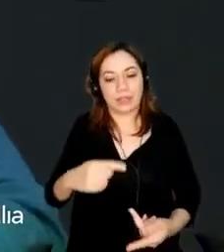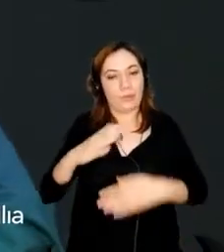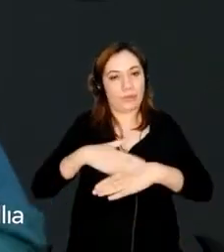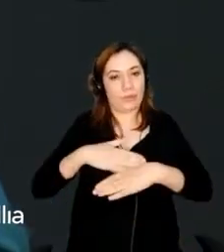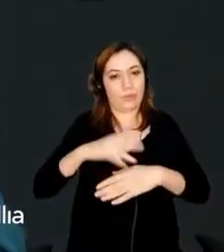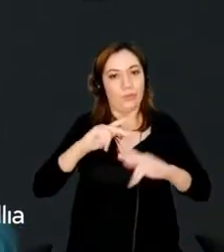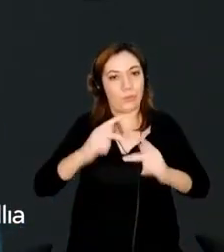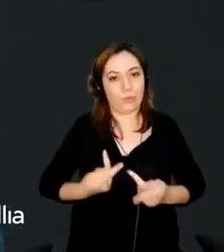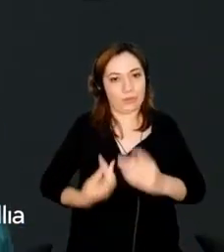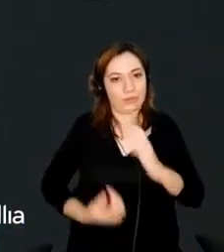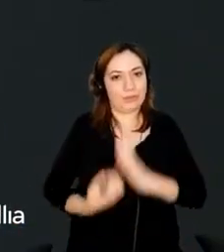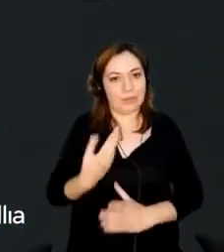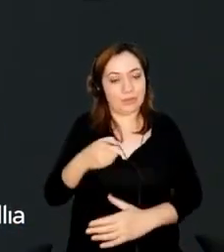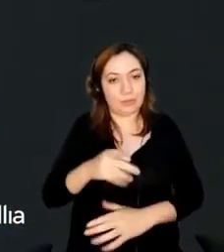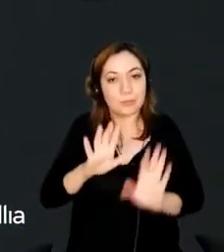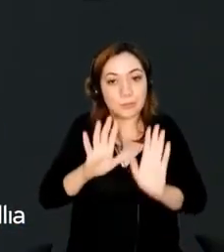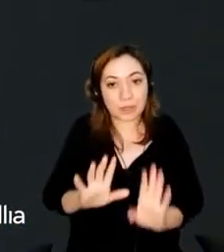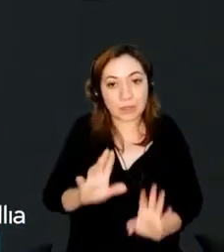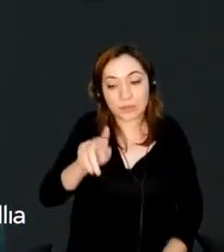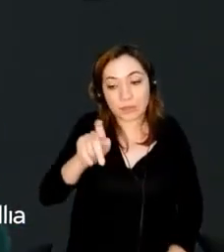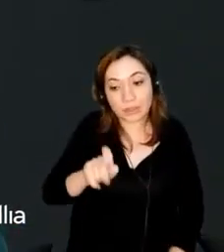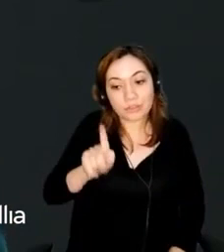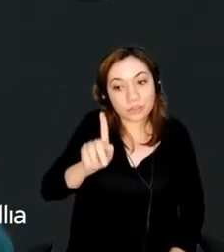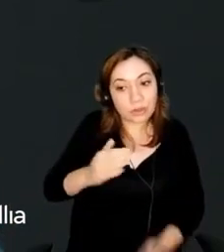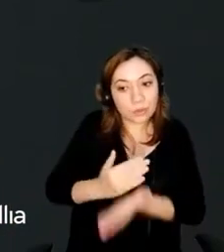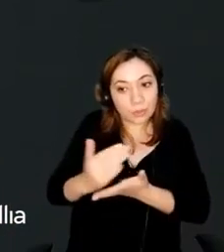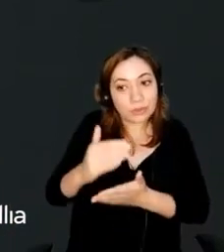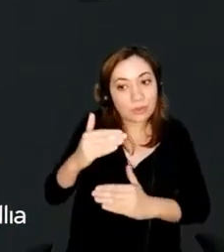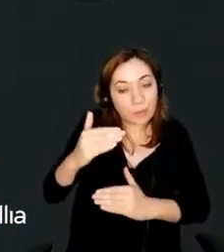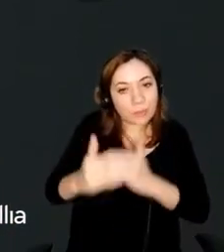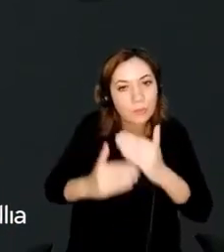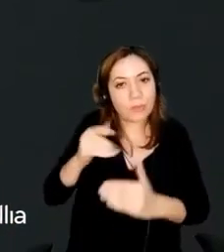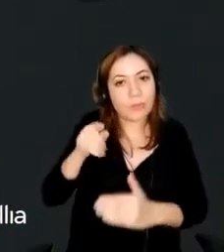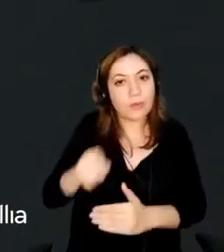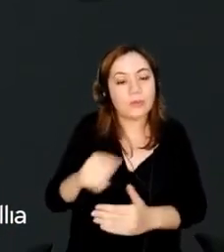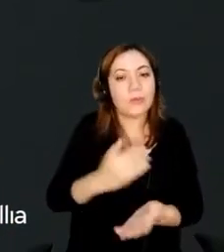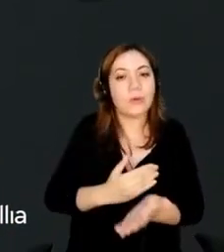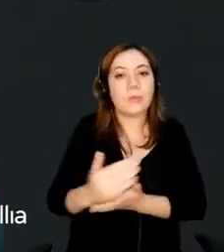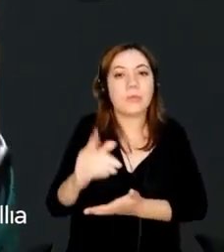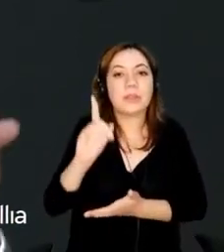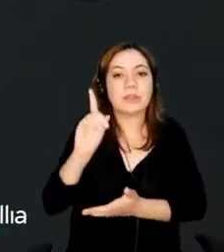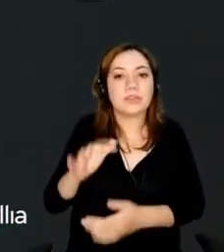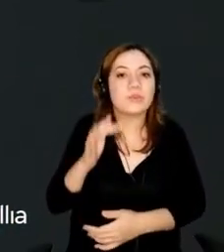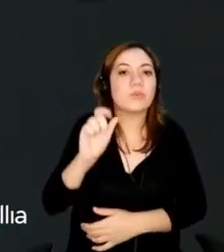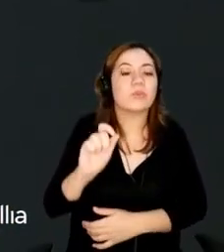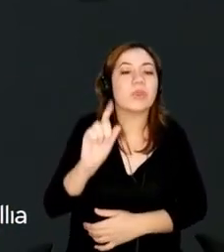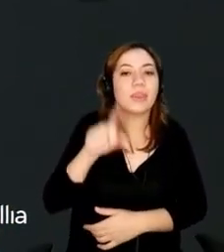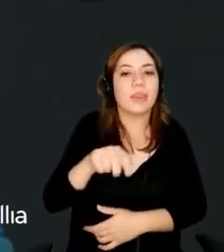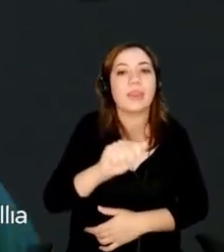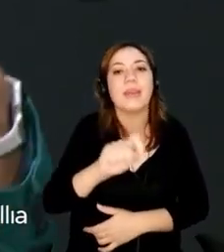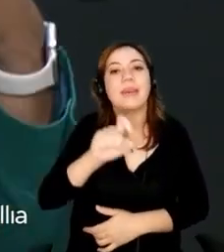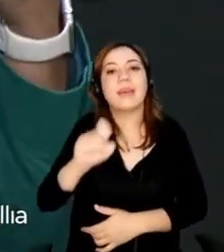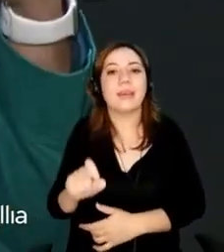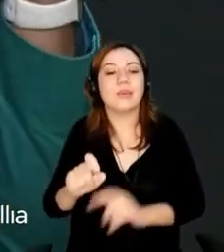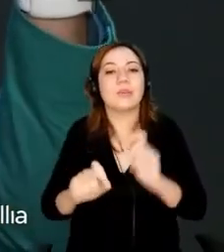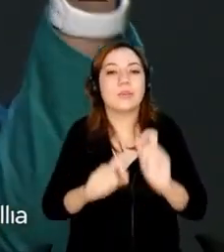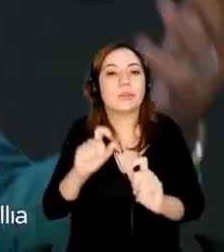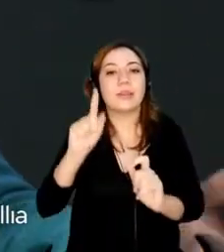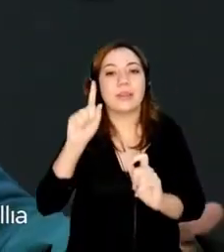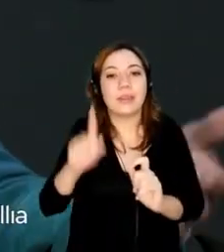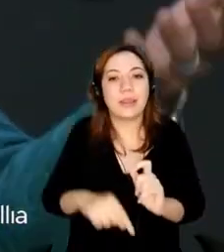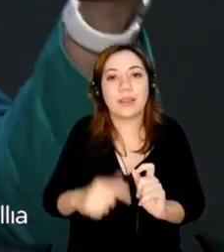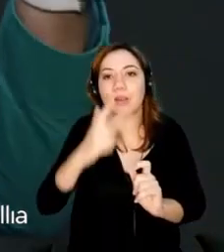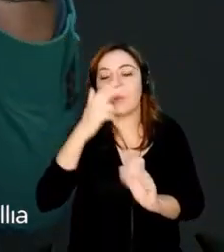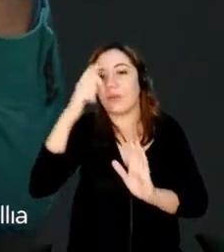beginning to evolve, and you might see the future of something called AX, which is potentially artificial experience, where you have, instead